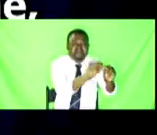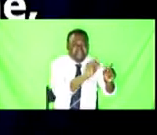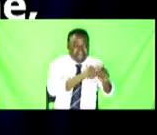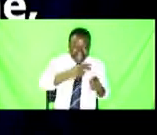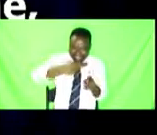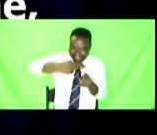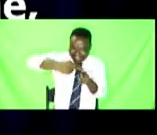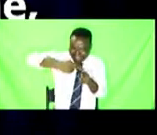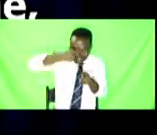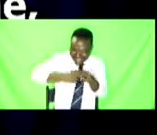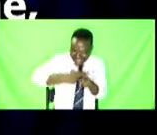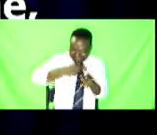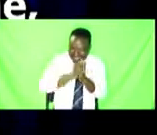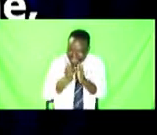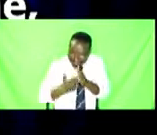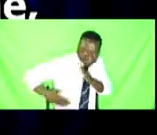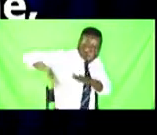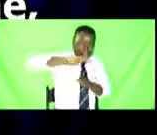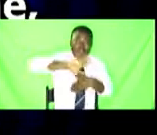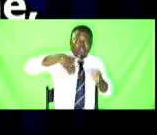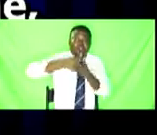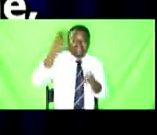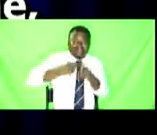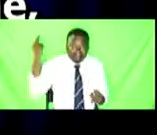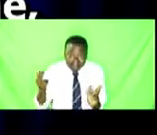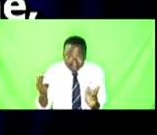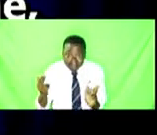name that is above every name.